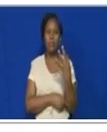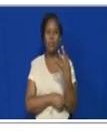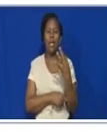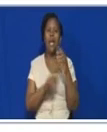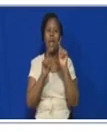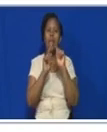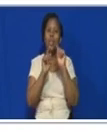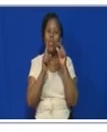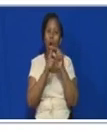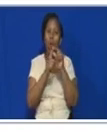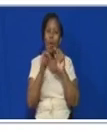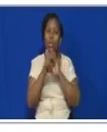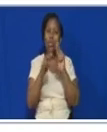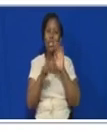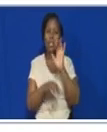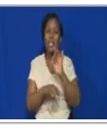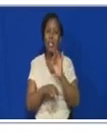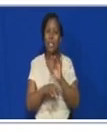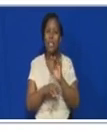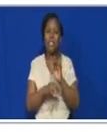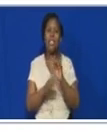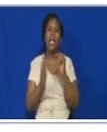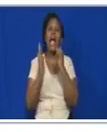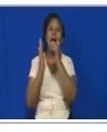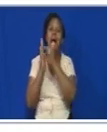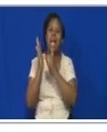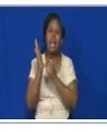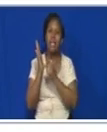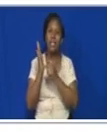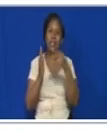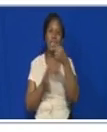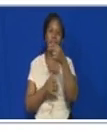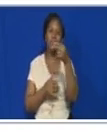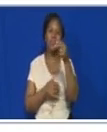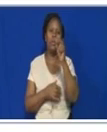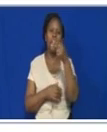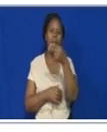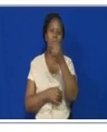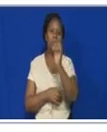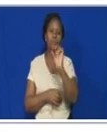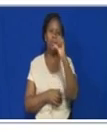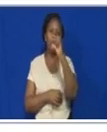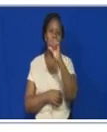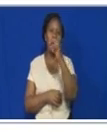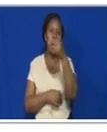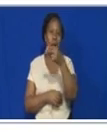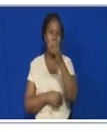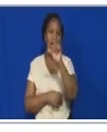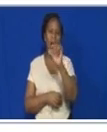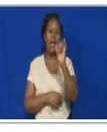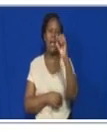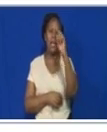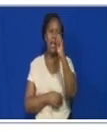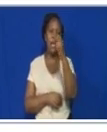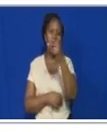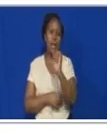the term used in testing is highlight. Learner, you need to every